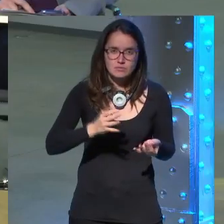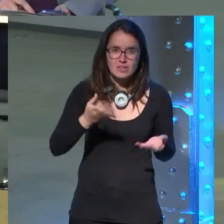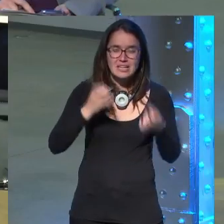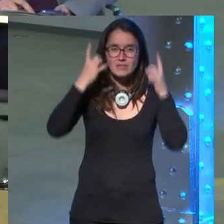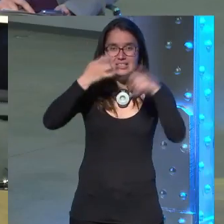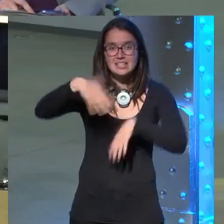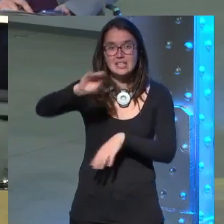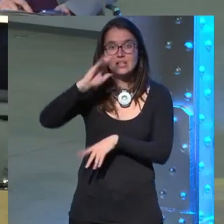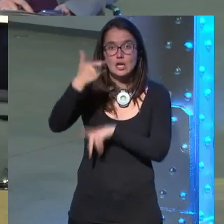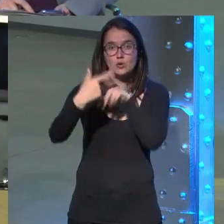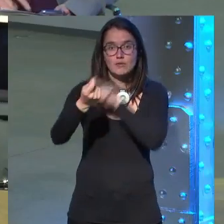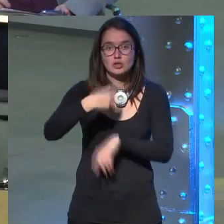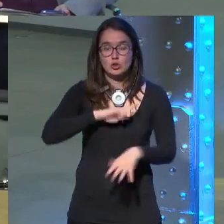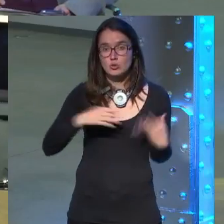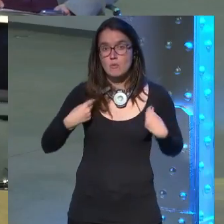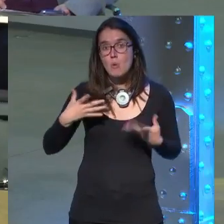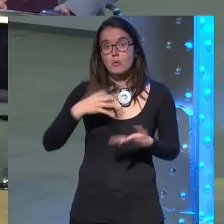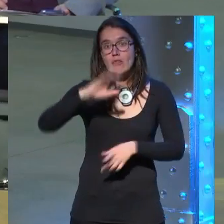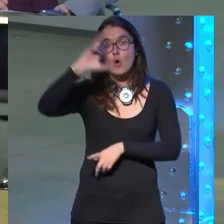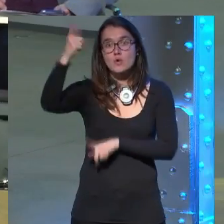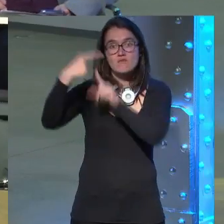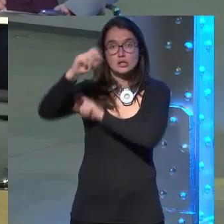about that. The weird thing is that